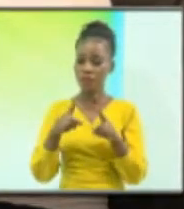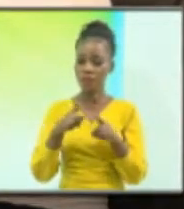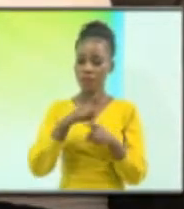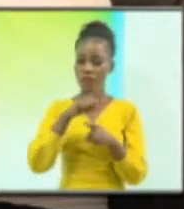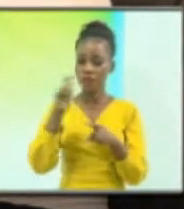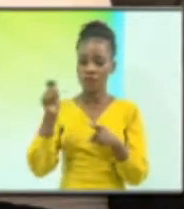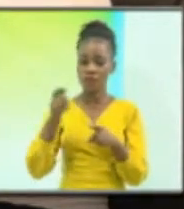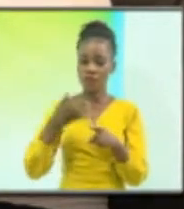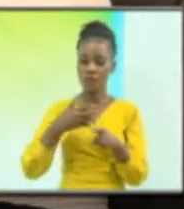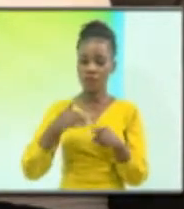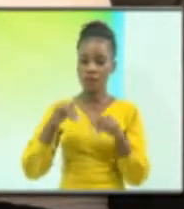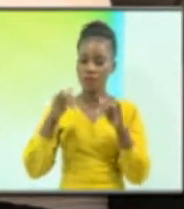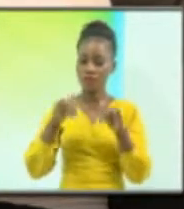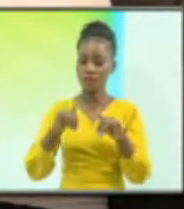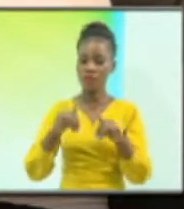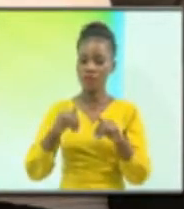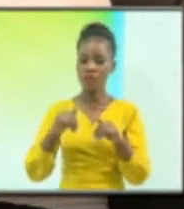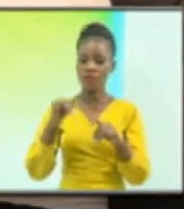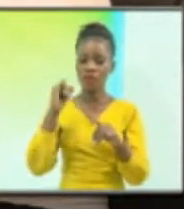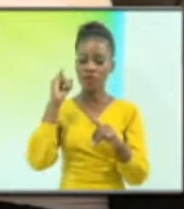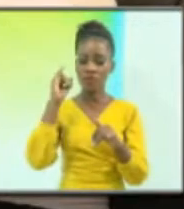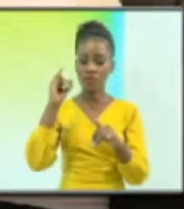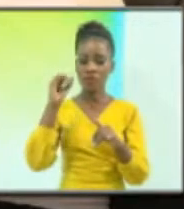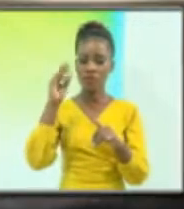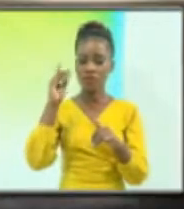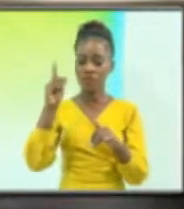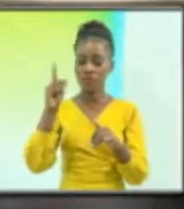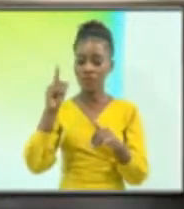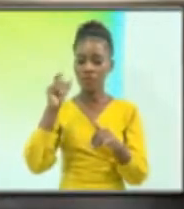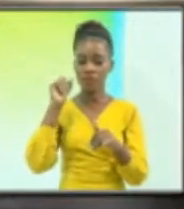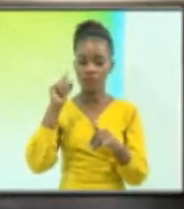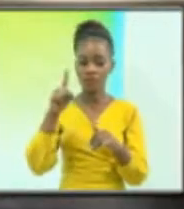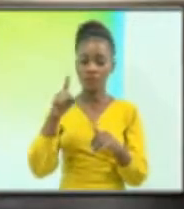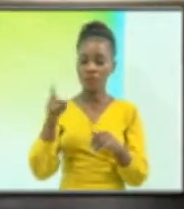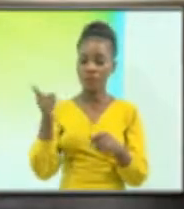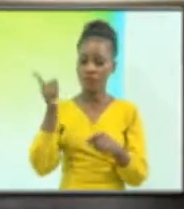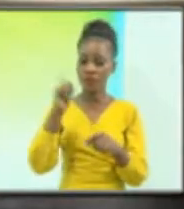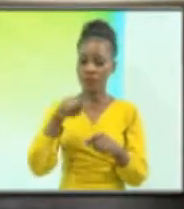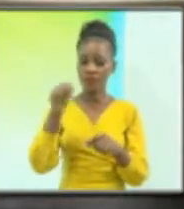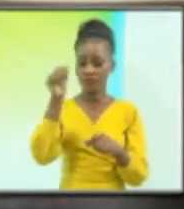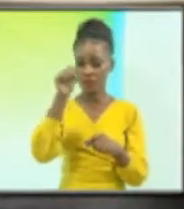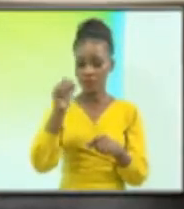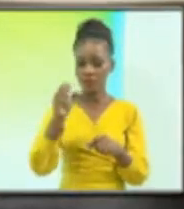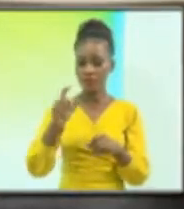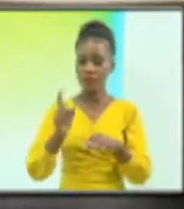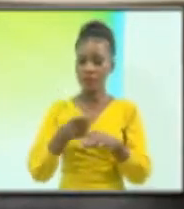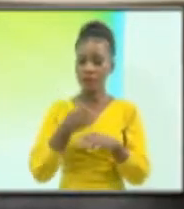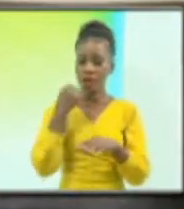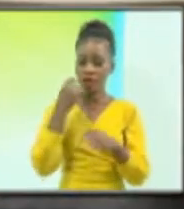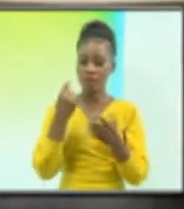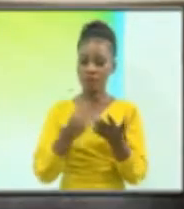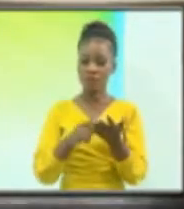do you have? You either have national ID or a passport. Okay. And you are good to go. So, but then, now